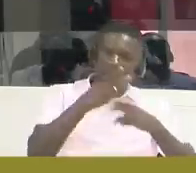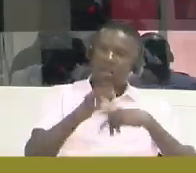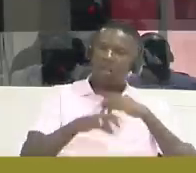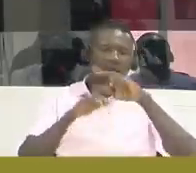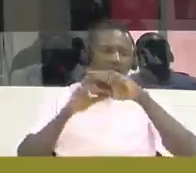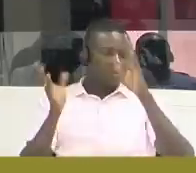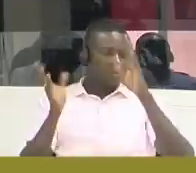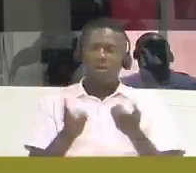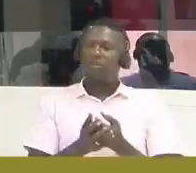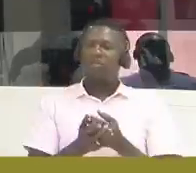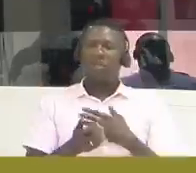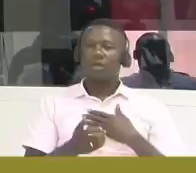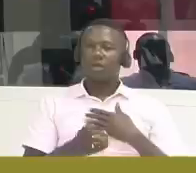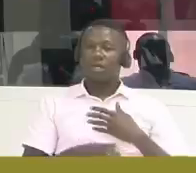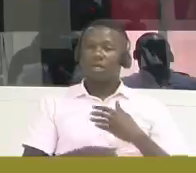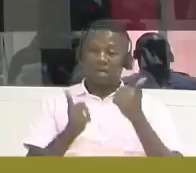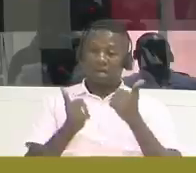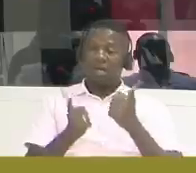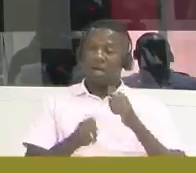hardworking person.